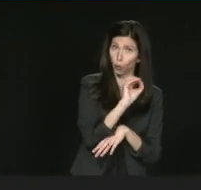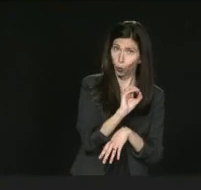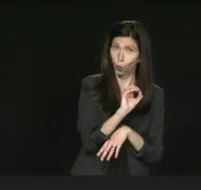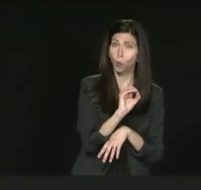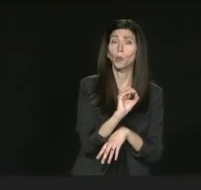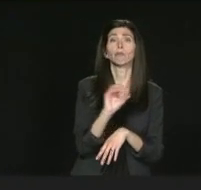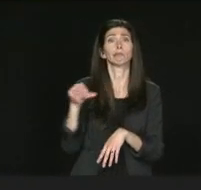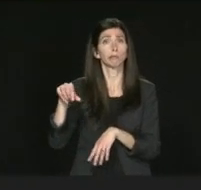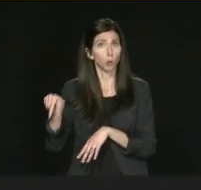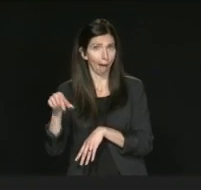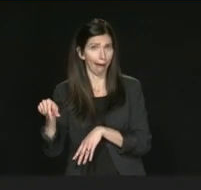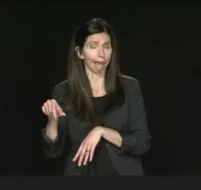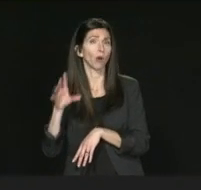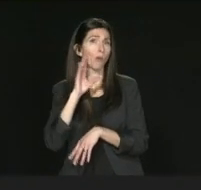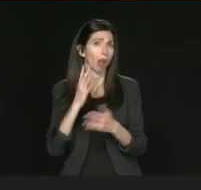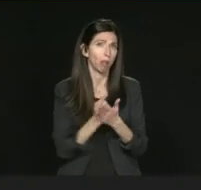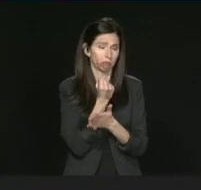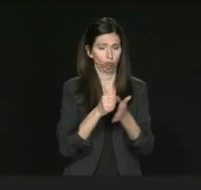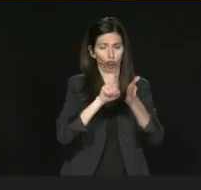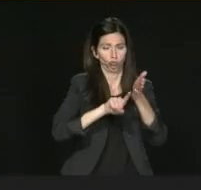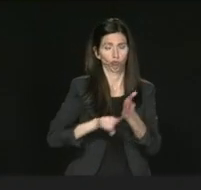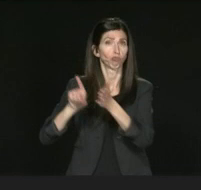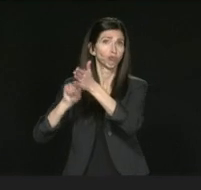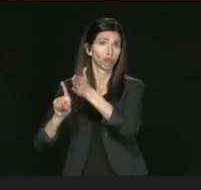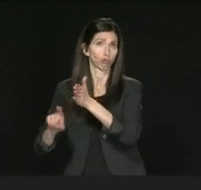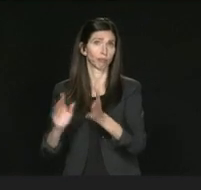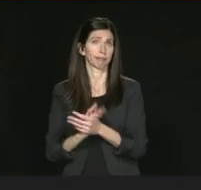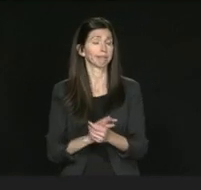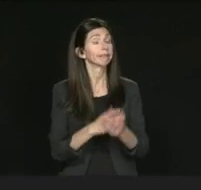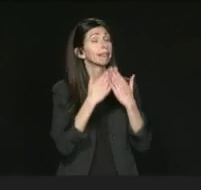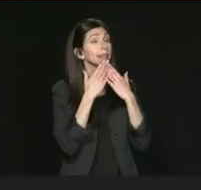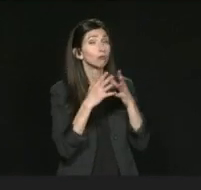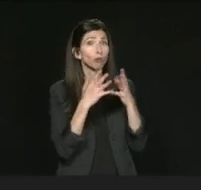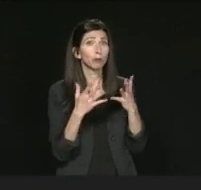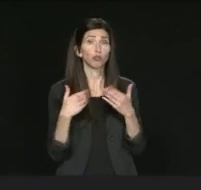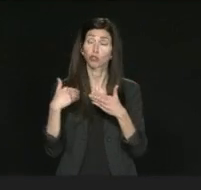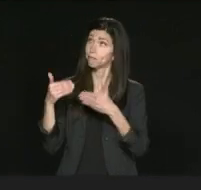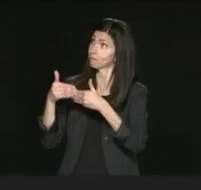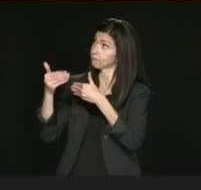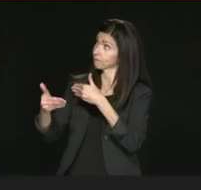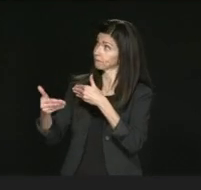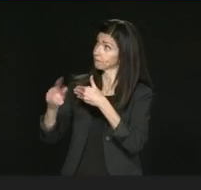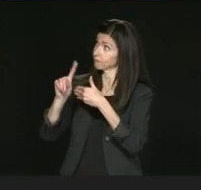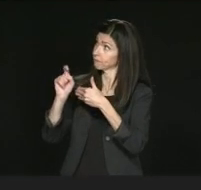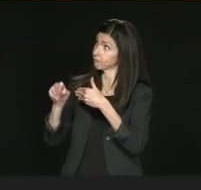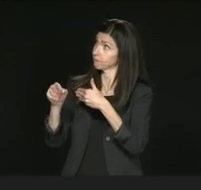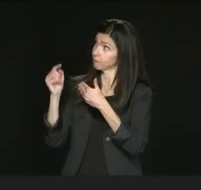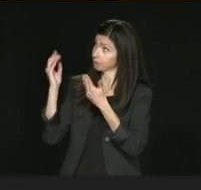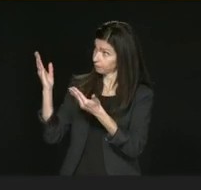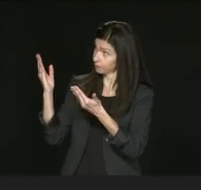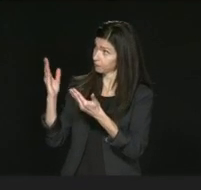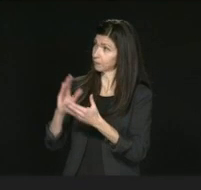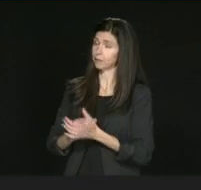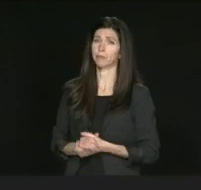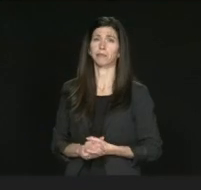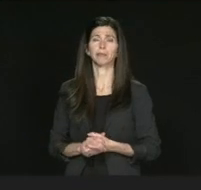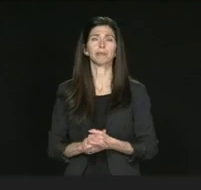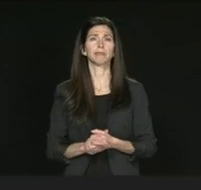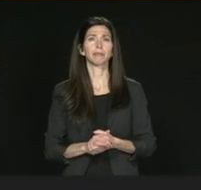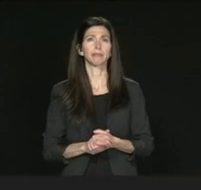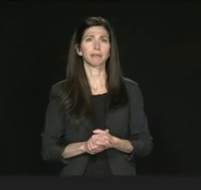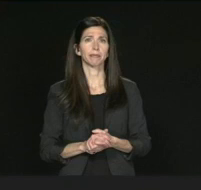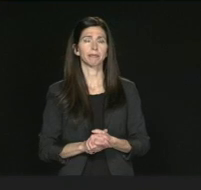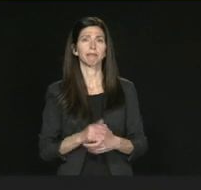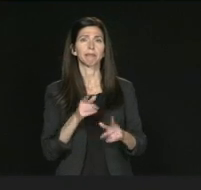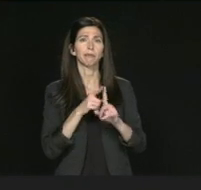Thank you, Dr. Operator. Next question, please. Notre prochaine question est de Philippe Vincent Foisier de Radio-Canada. À vous la parole,